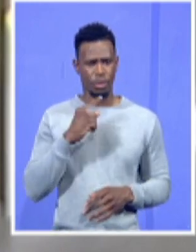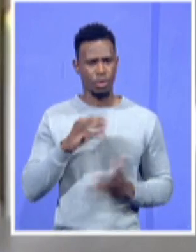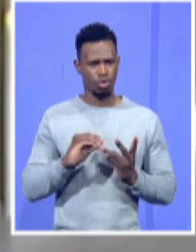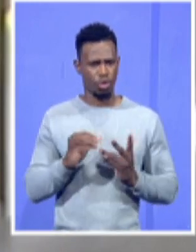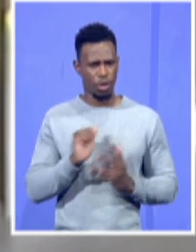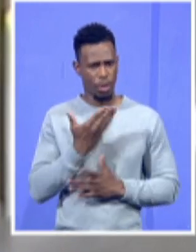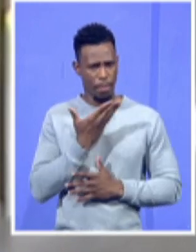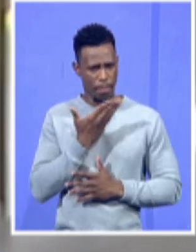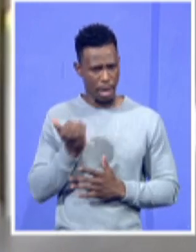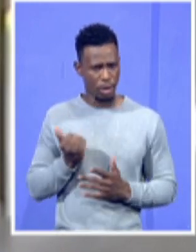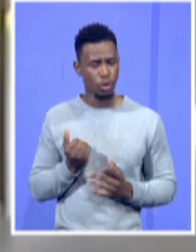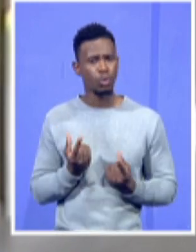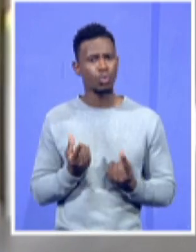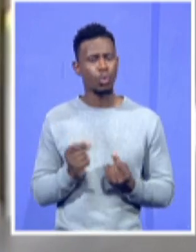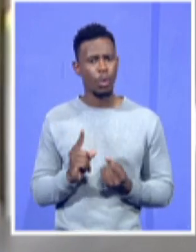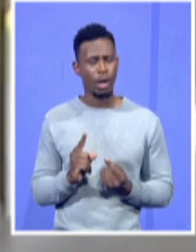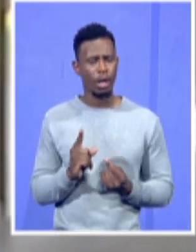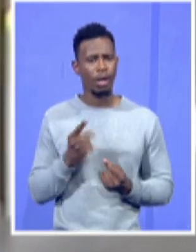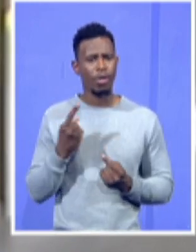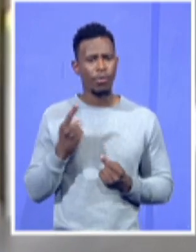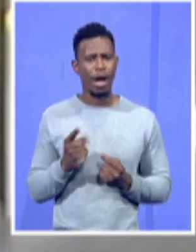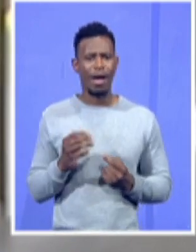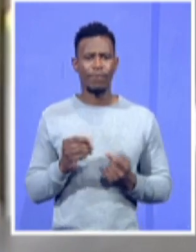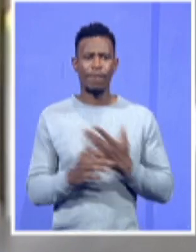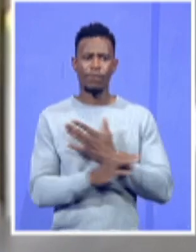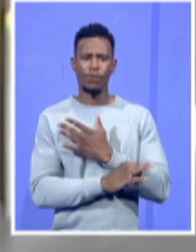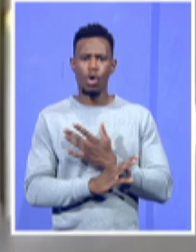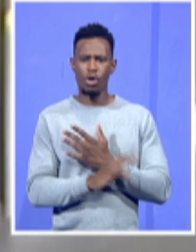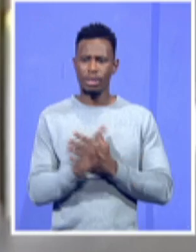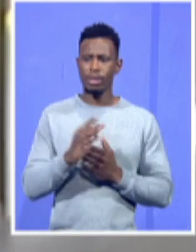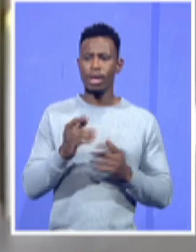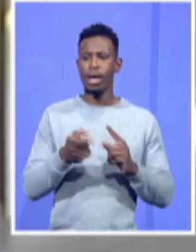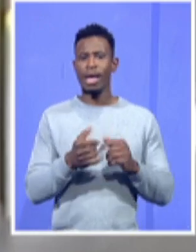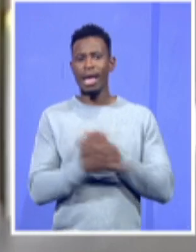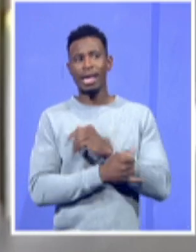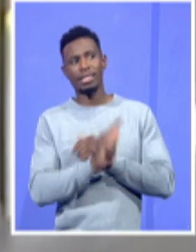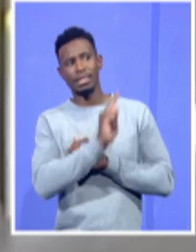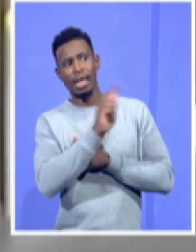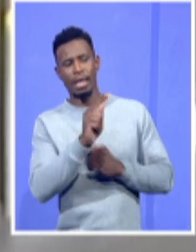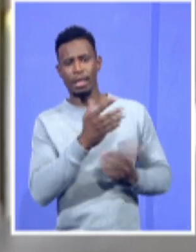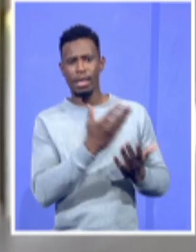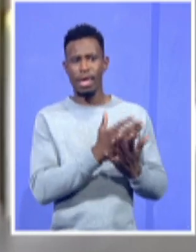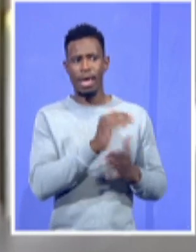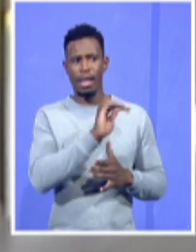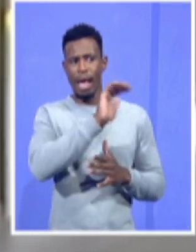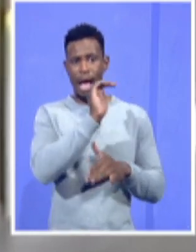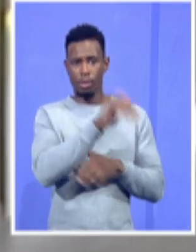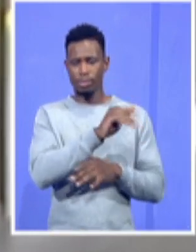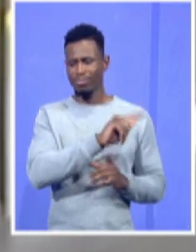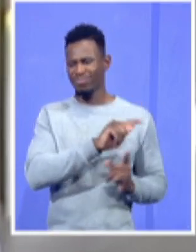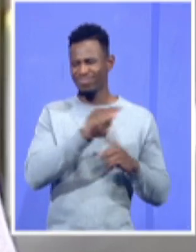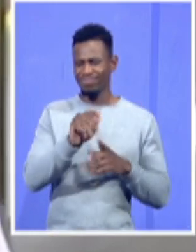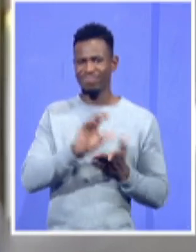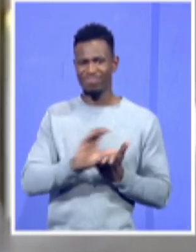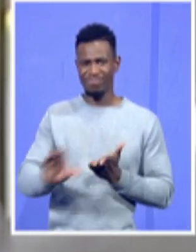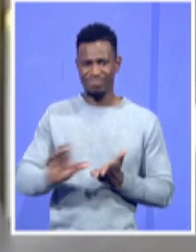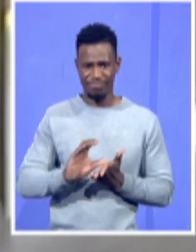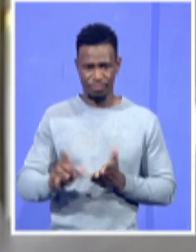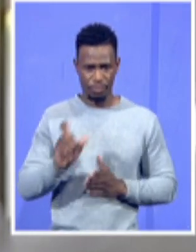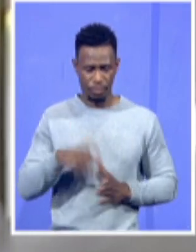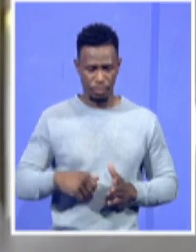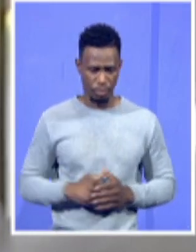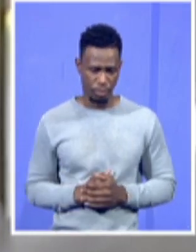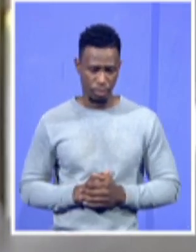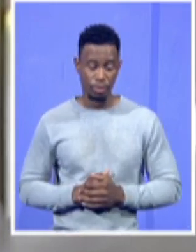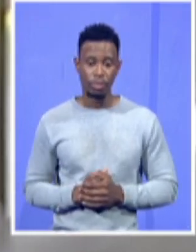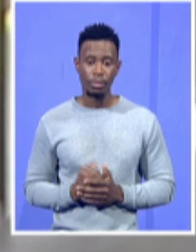best to have a foreign direct investment coming directly to the province of KwaZulu-Natal. It also comes at a time,